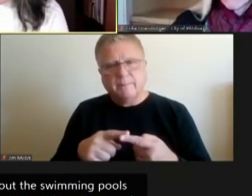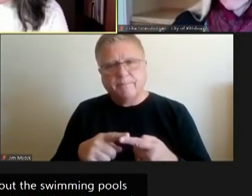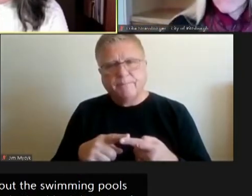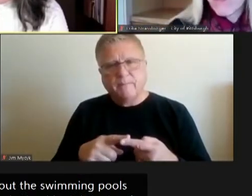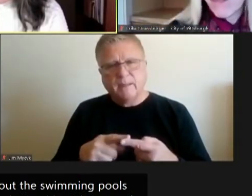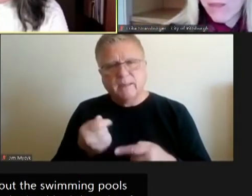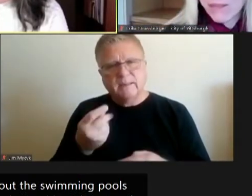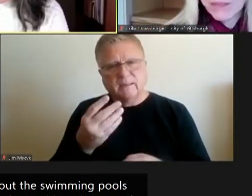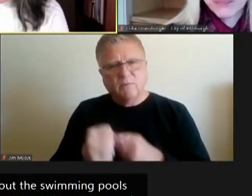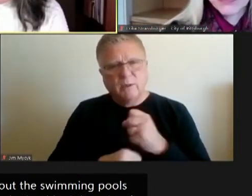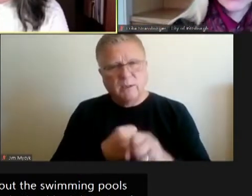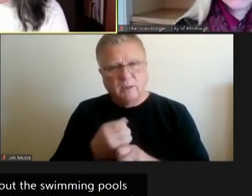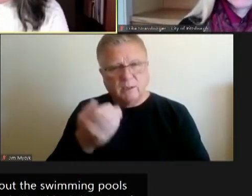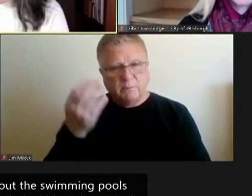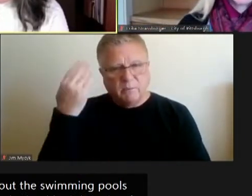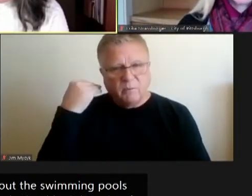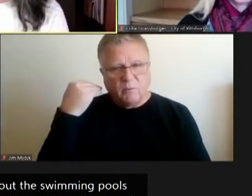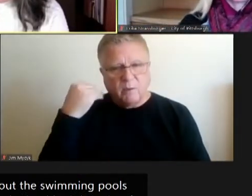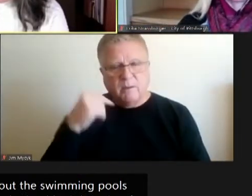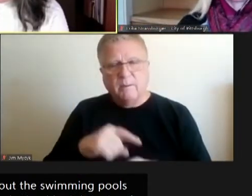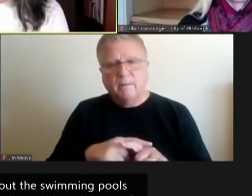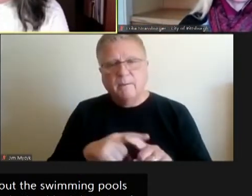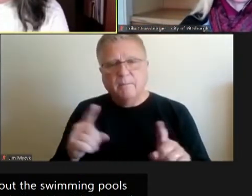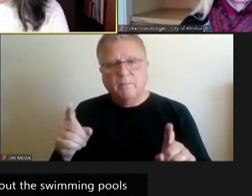years earlier. But